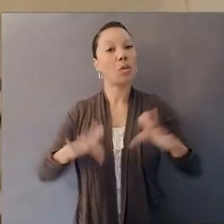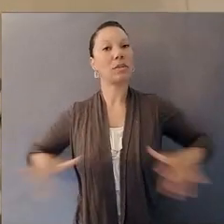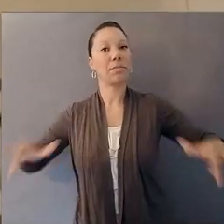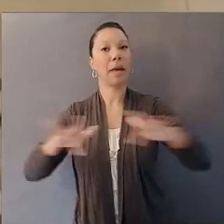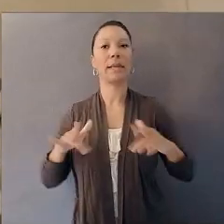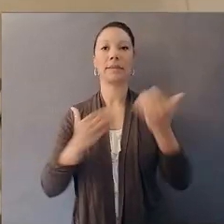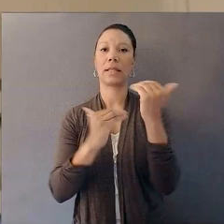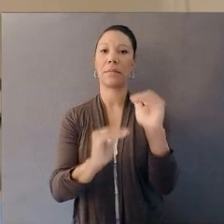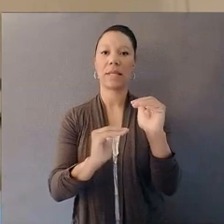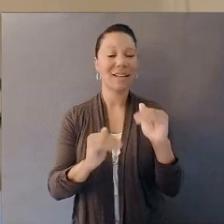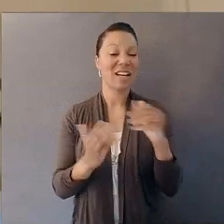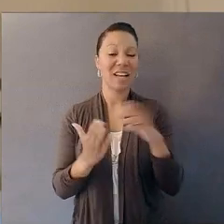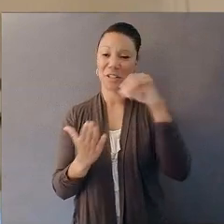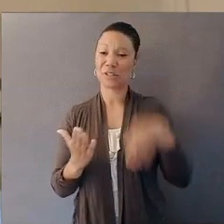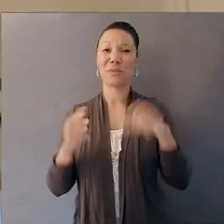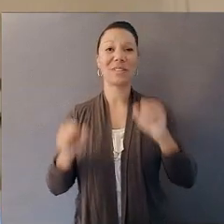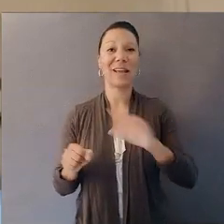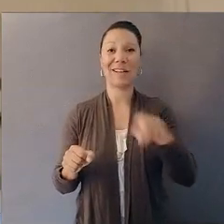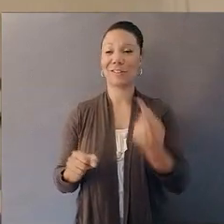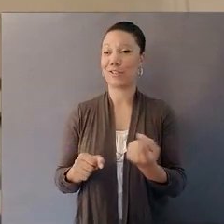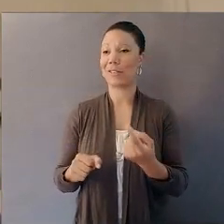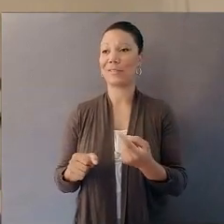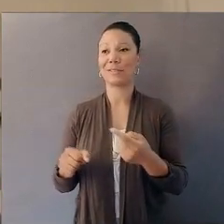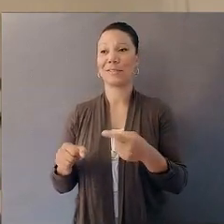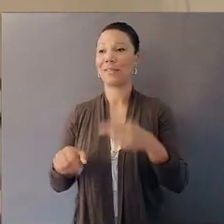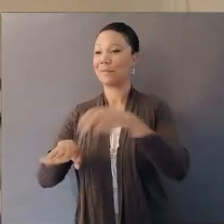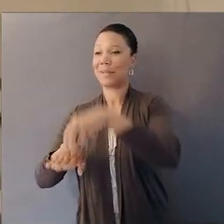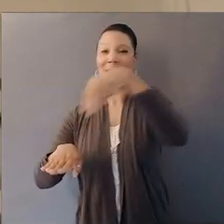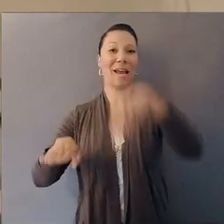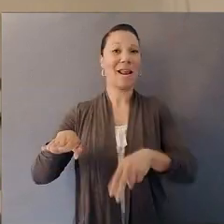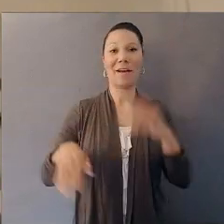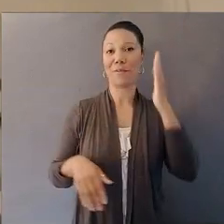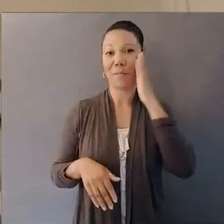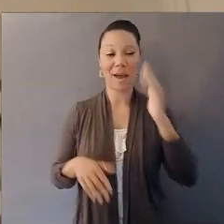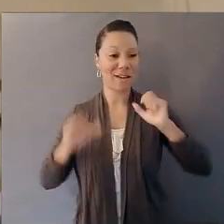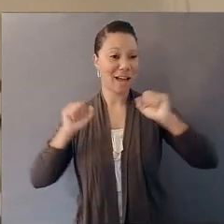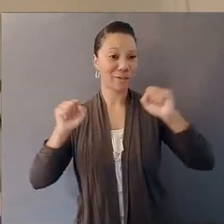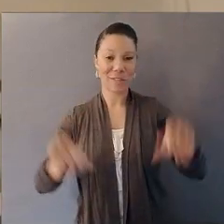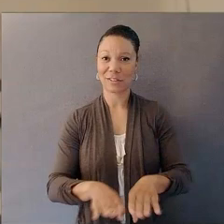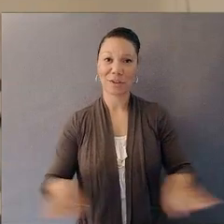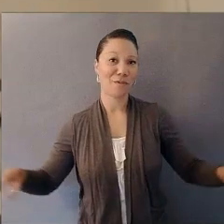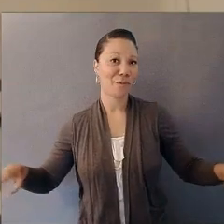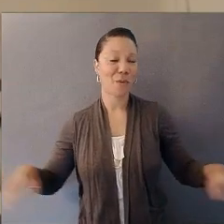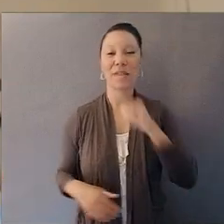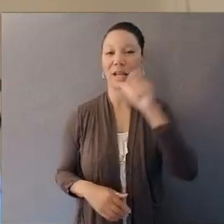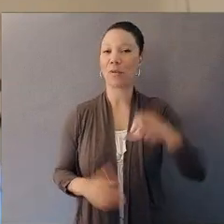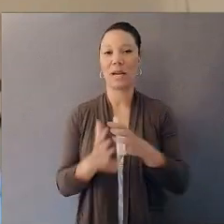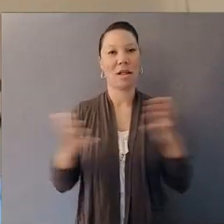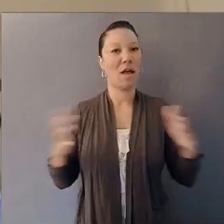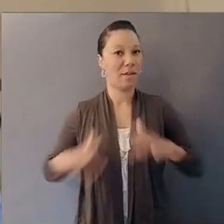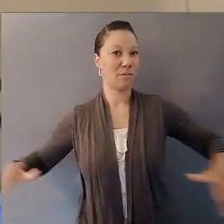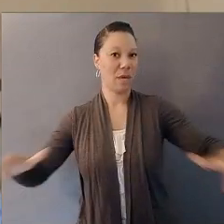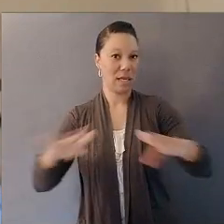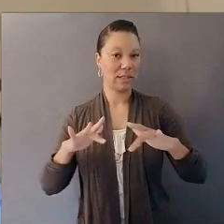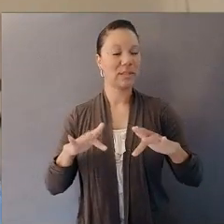out of bed and they can do it on the floor. They don't need a lot of room. They don't need a lot of space to be able to do this. I do encourage them to do it